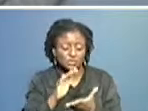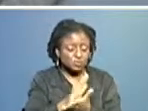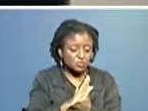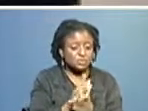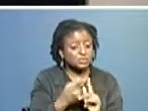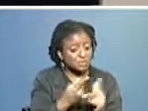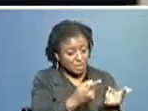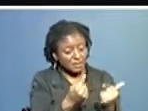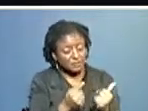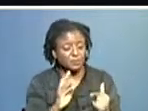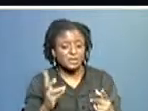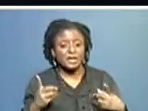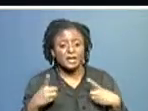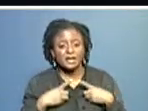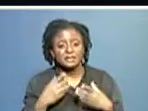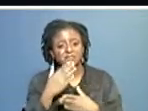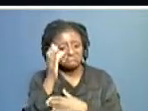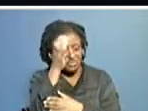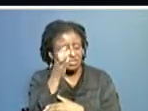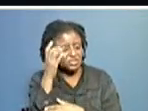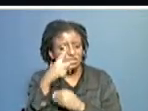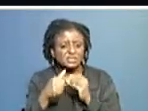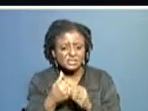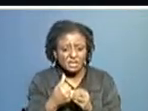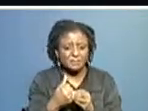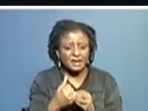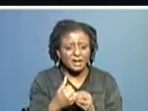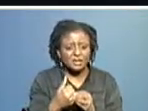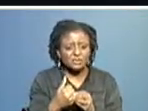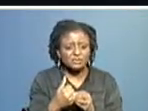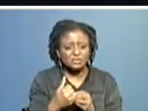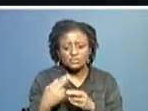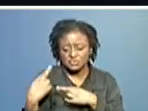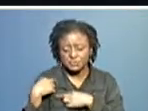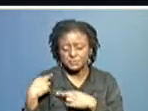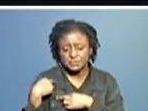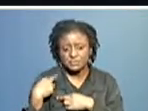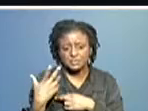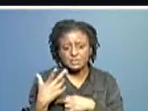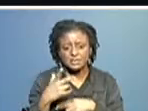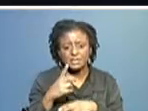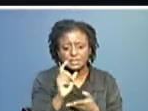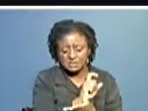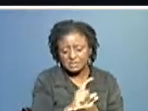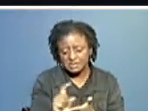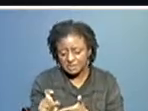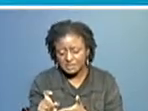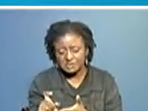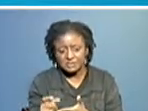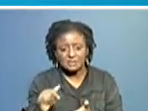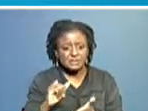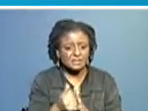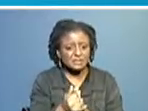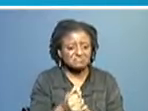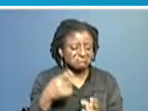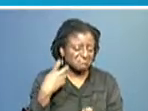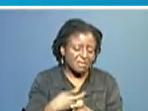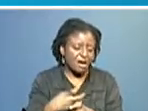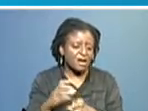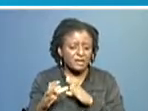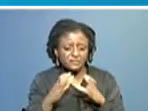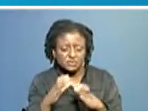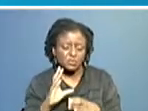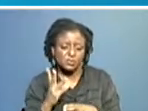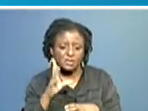some concerns about liability, sanitization. And these are hard conversations. You have to put together